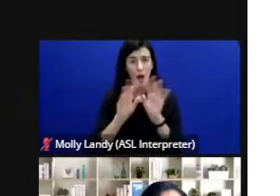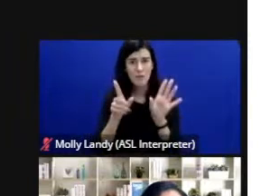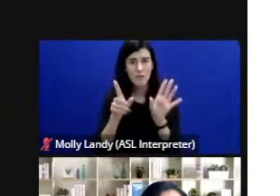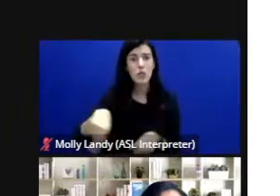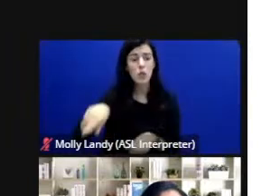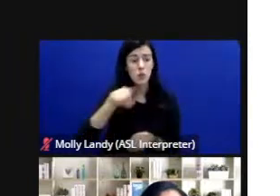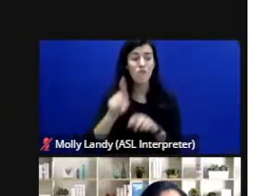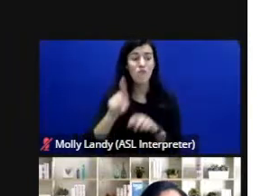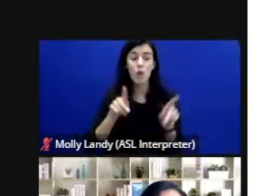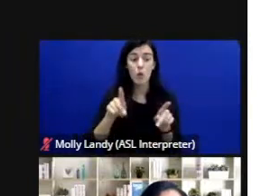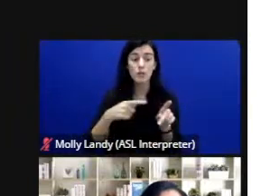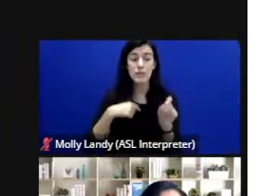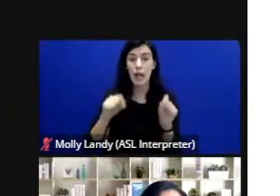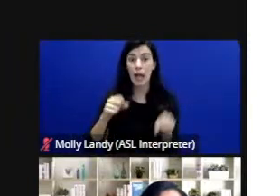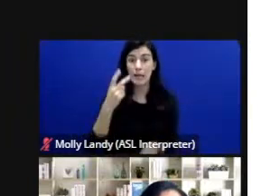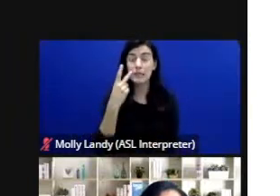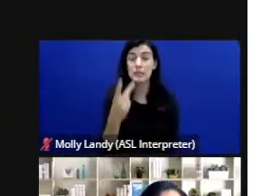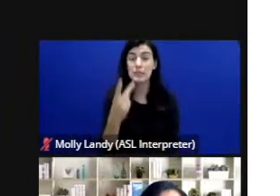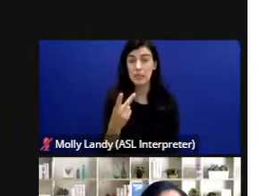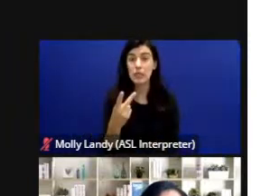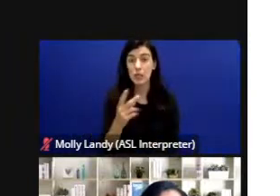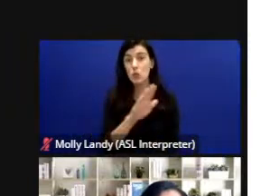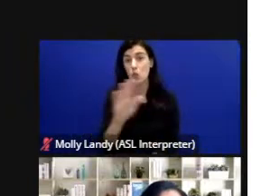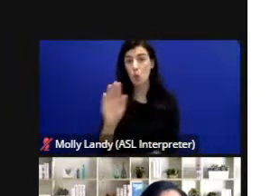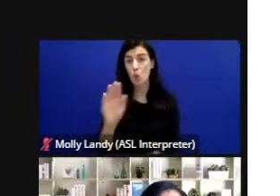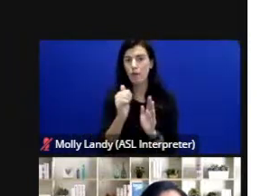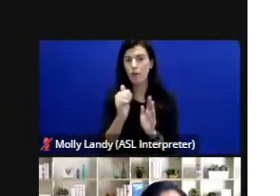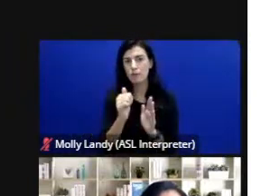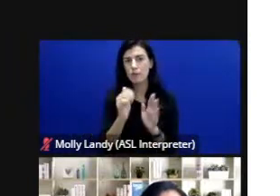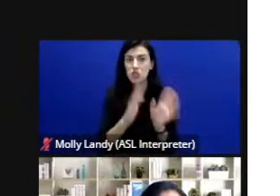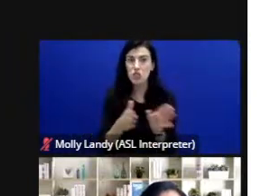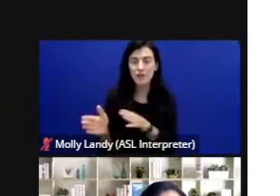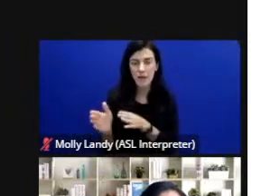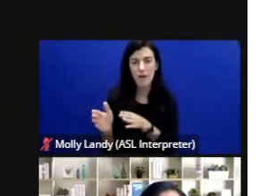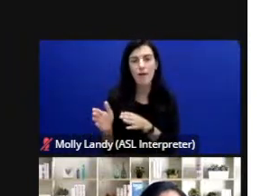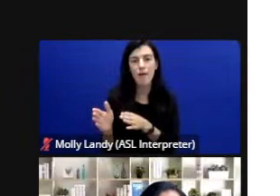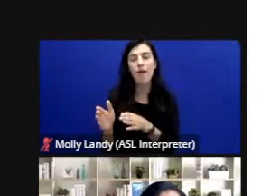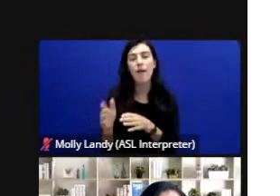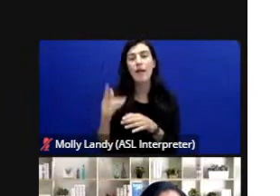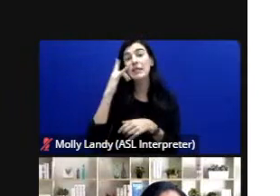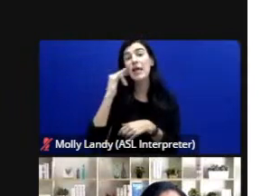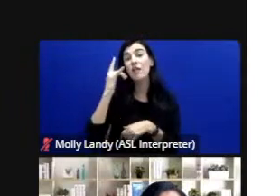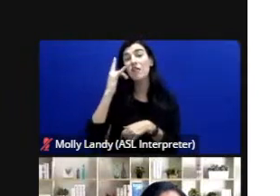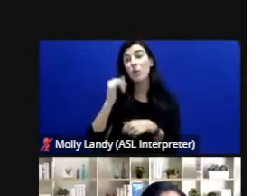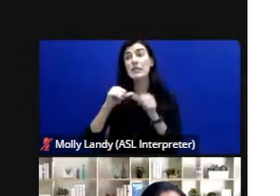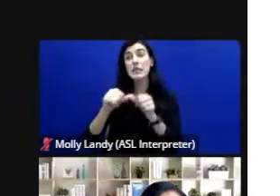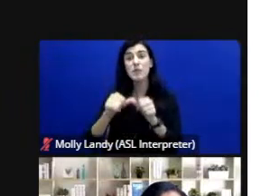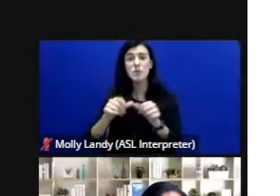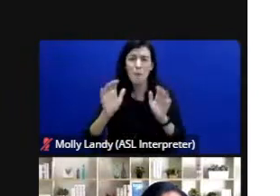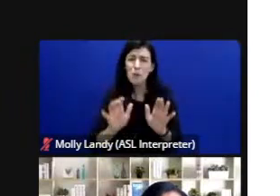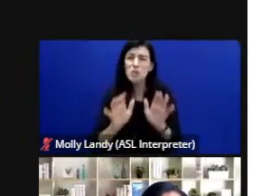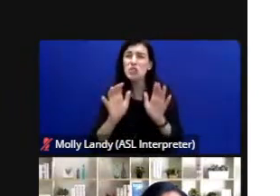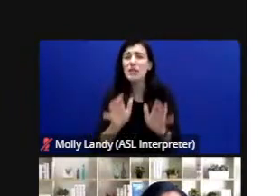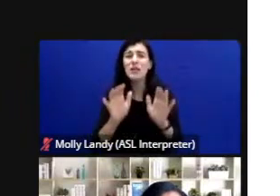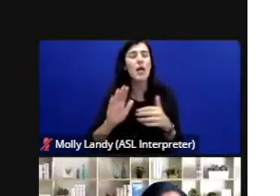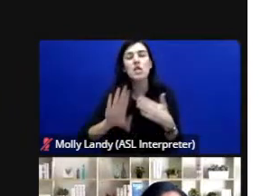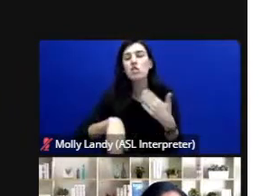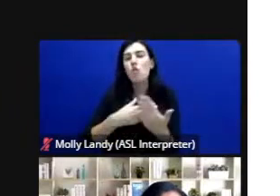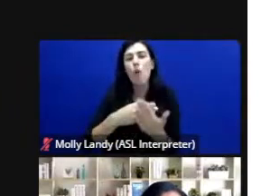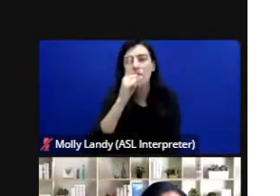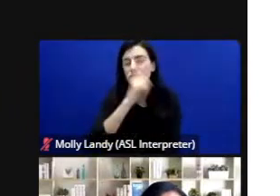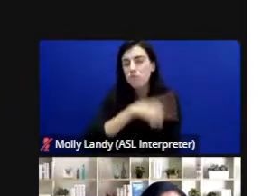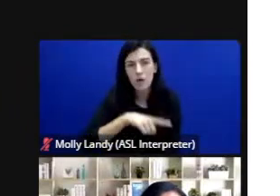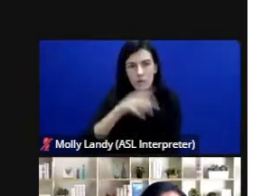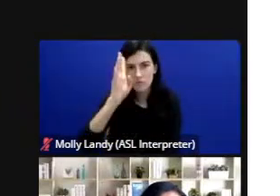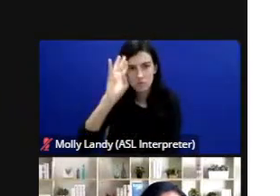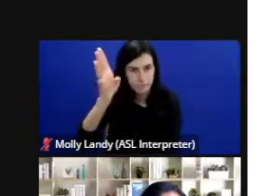folks, I can see what your agenda is. You know, the California keeps pushing this. It's all farce. You